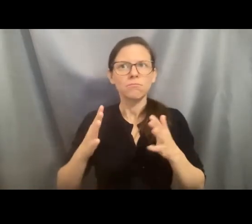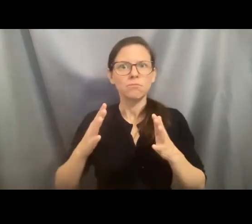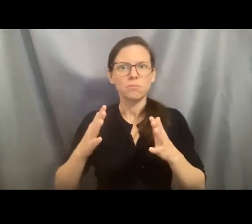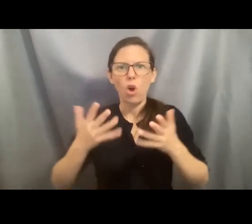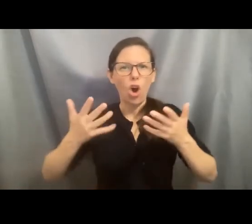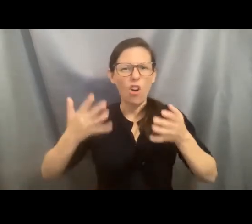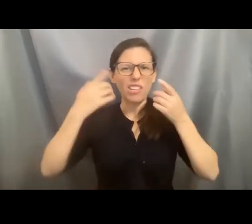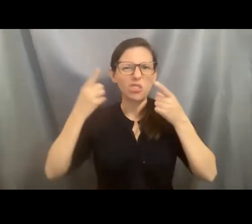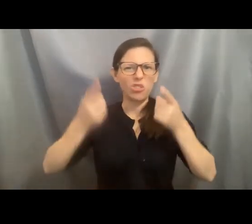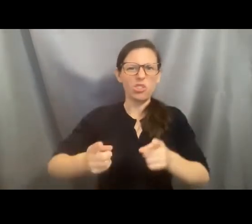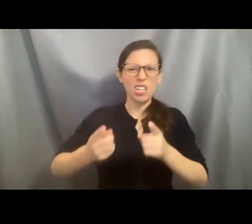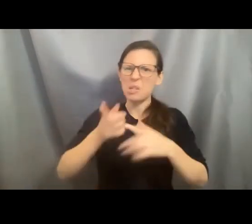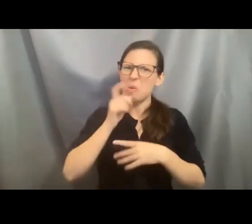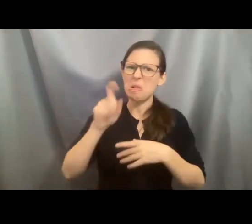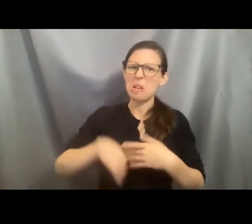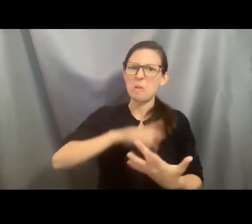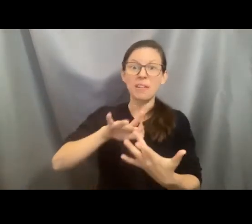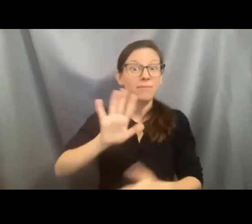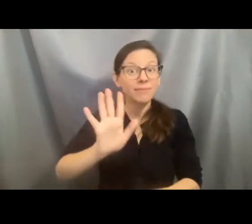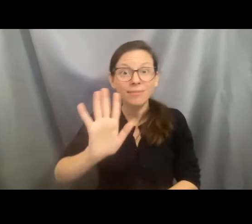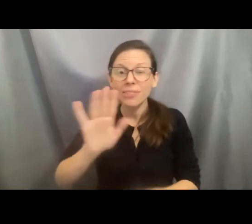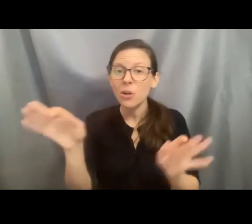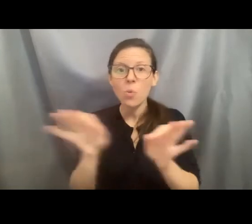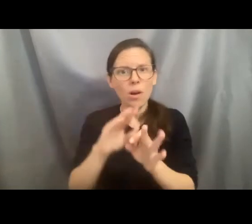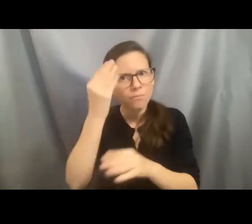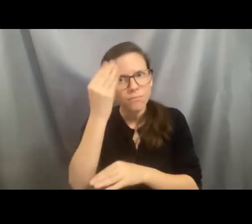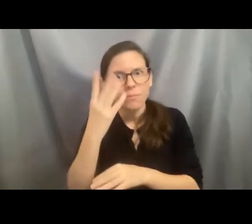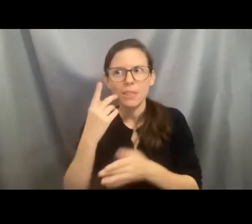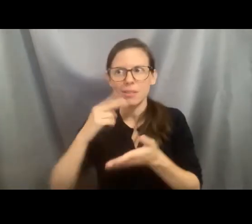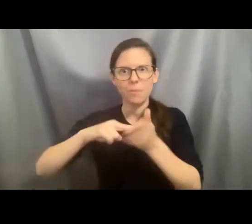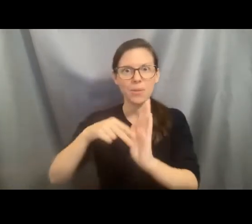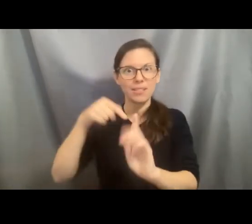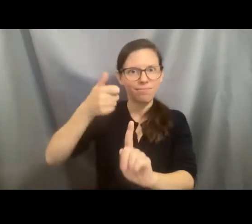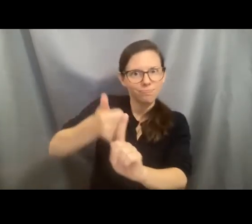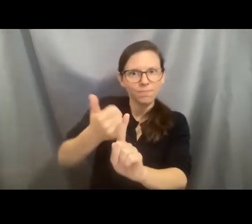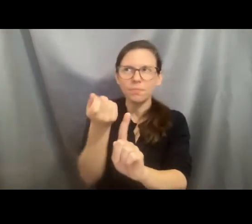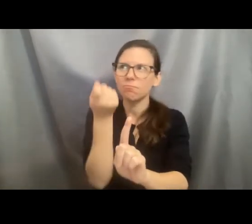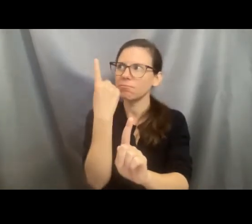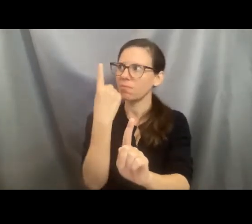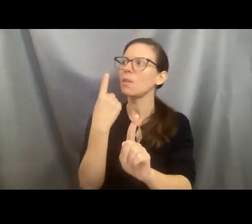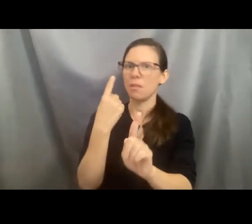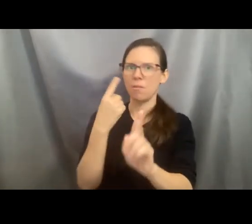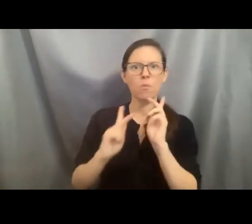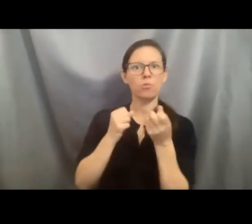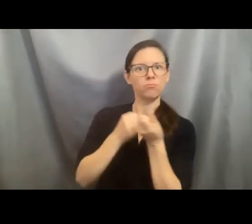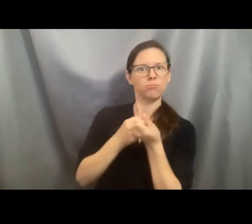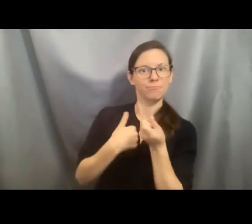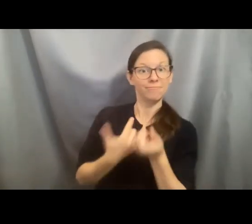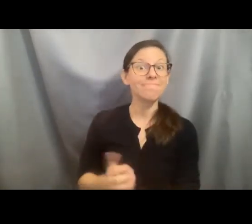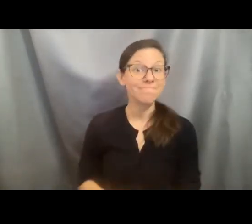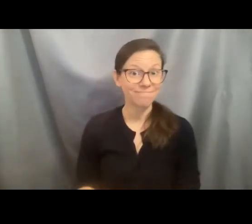really helps when you are in a place where someone is maybe in a